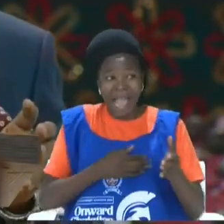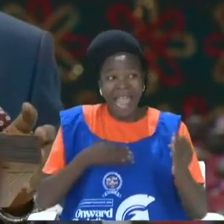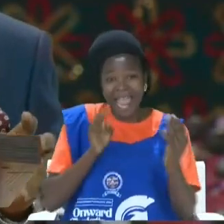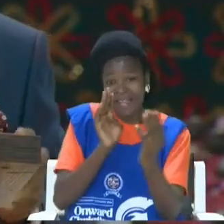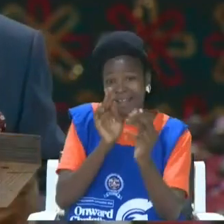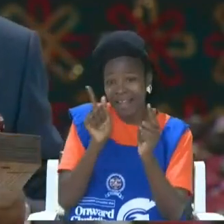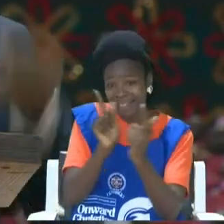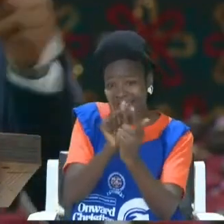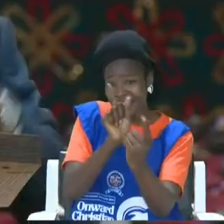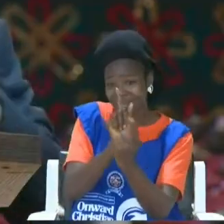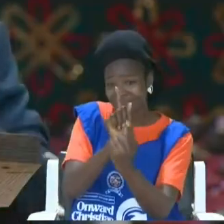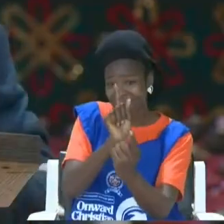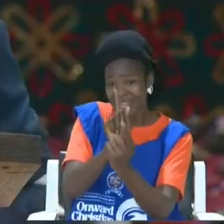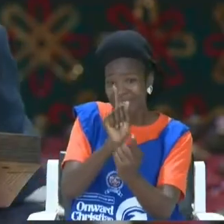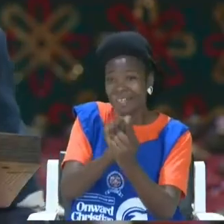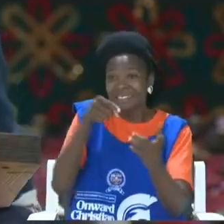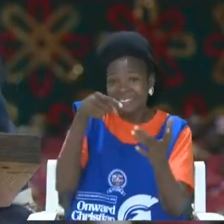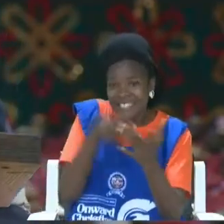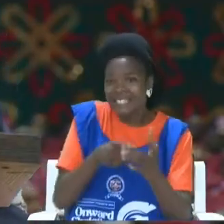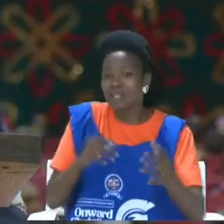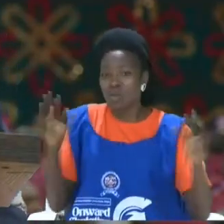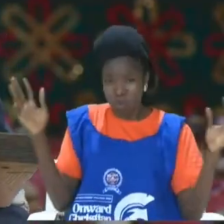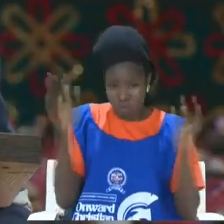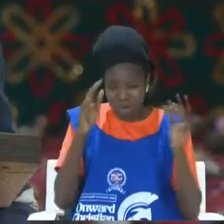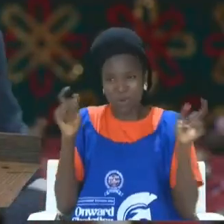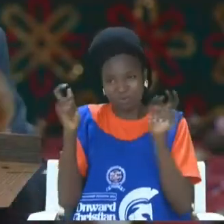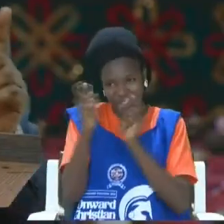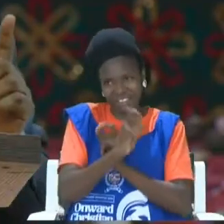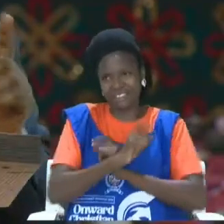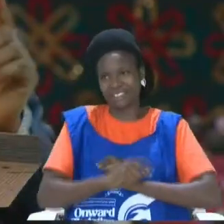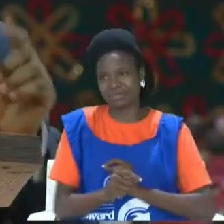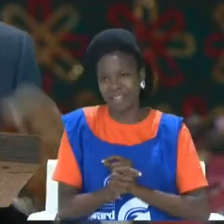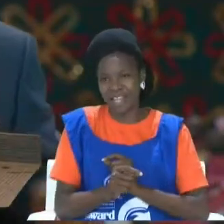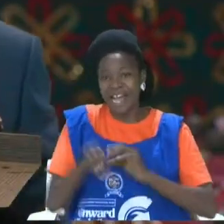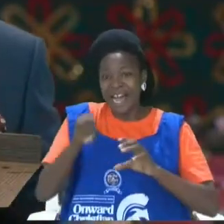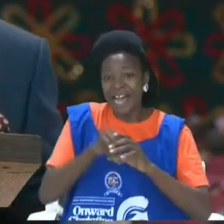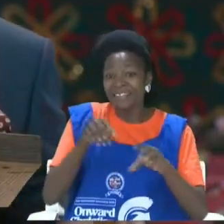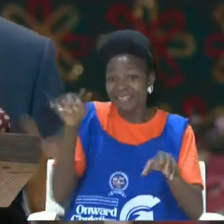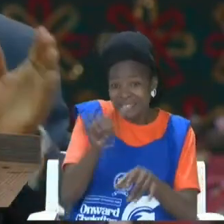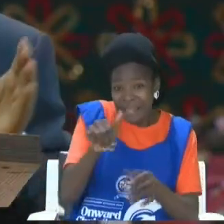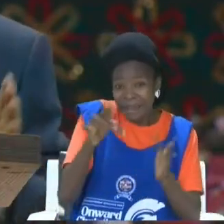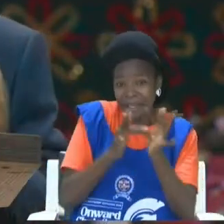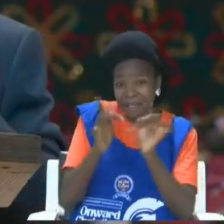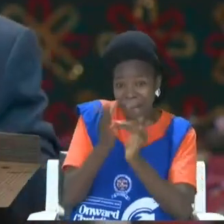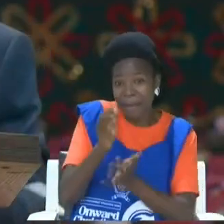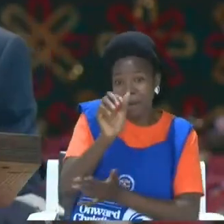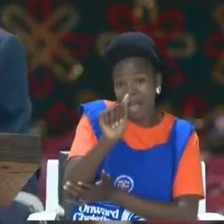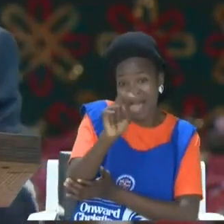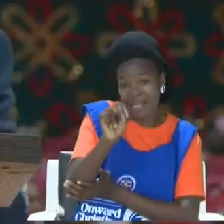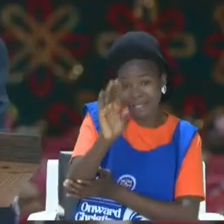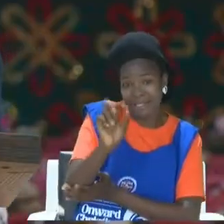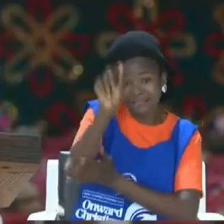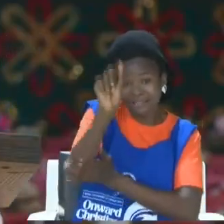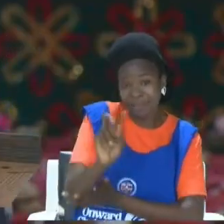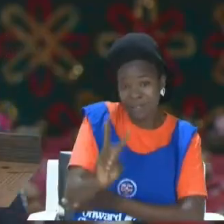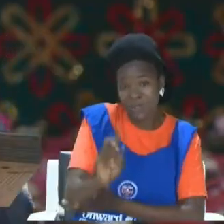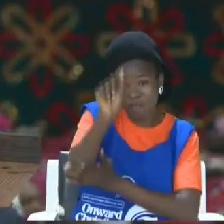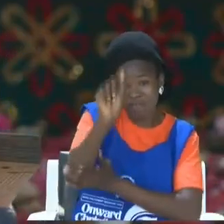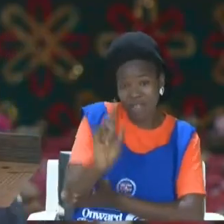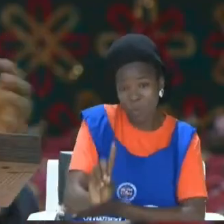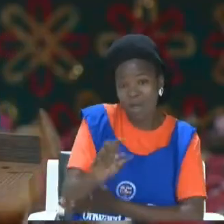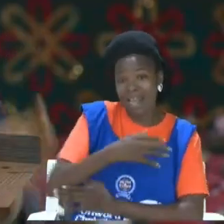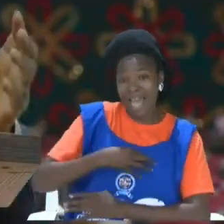encountered this wind of change in Acts chapter 2, verse 1 and